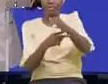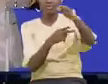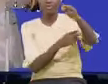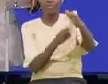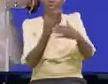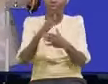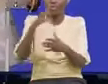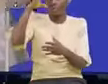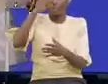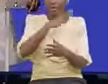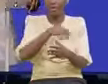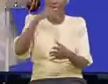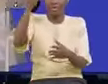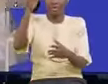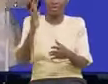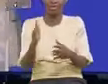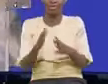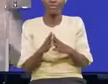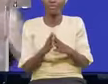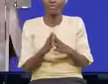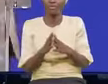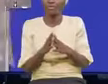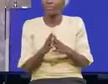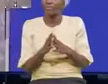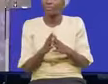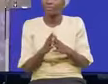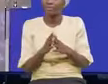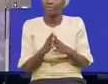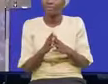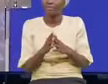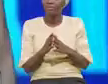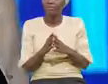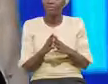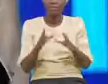Watia awana atuana sika no amgbeto kple mawu dome.